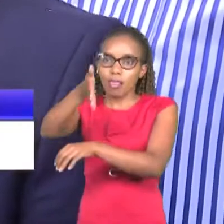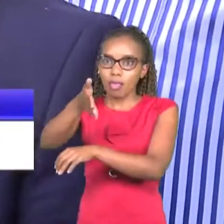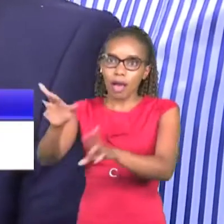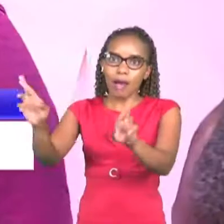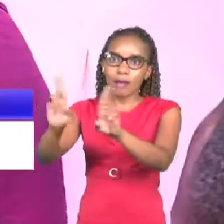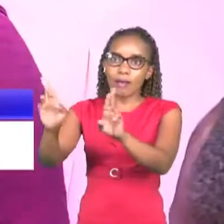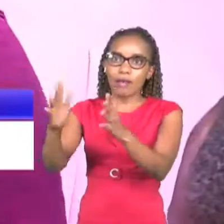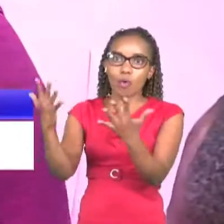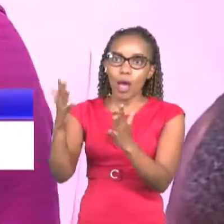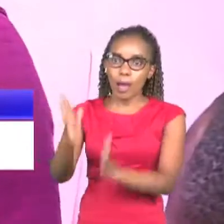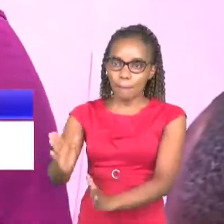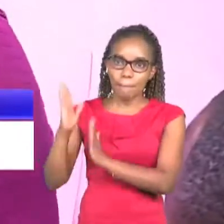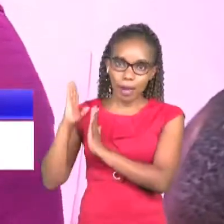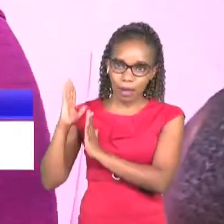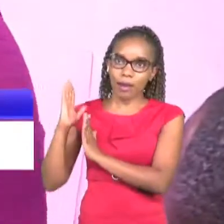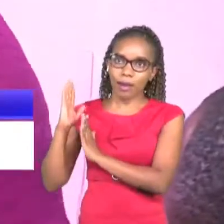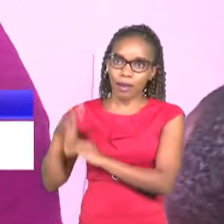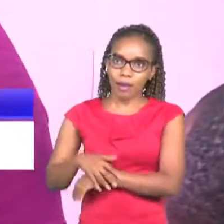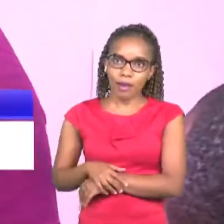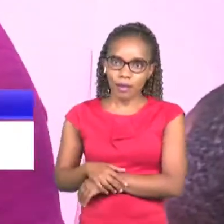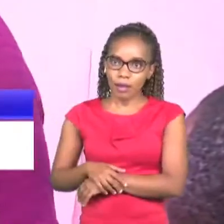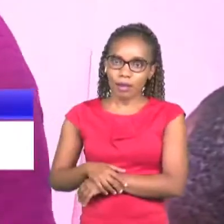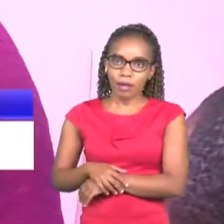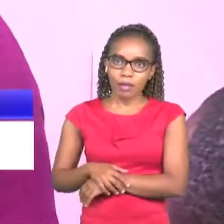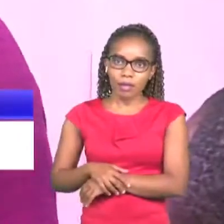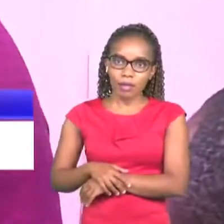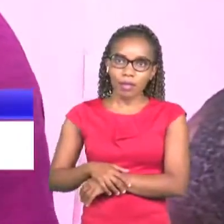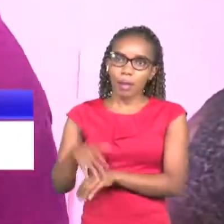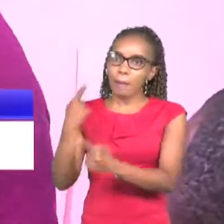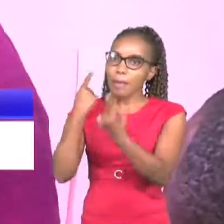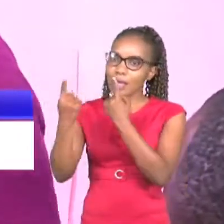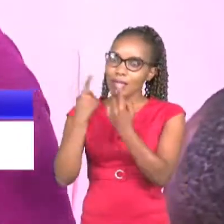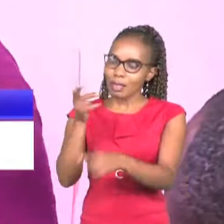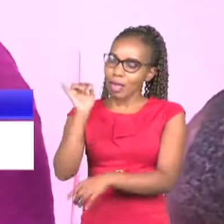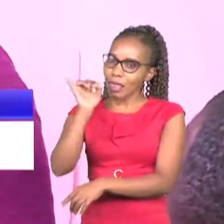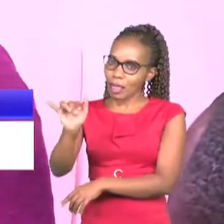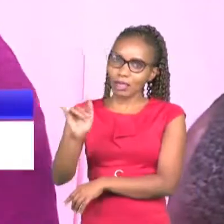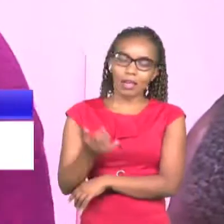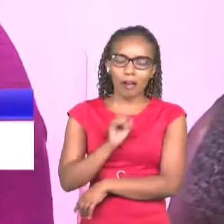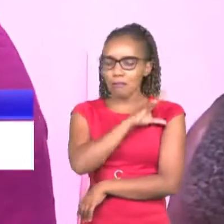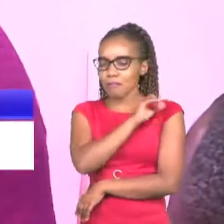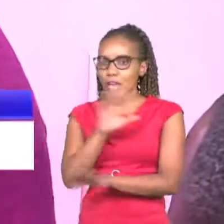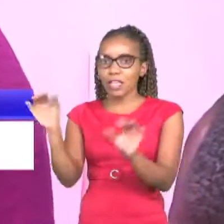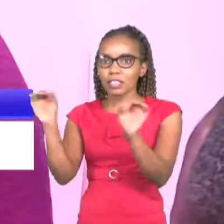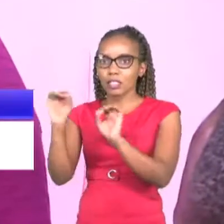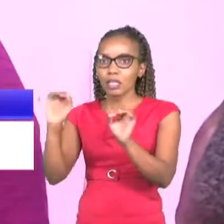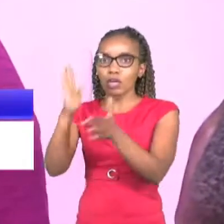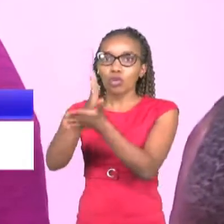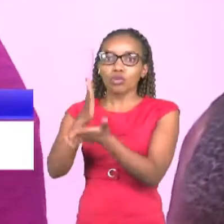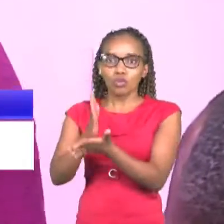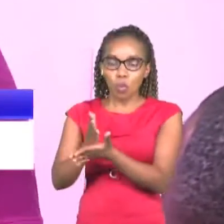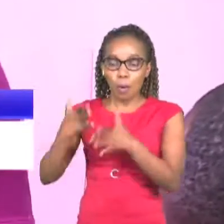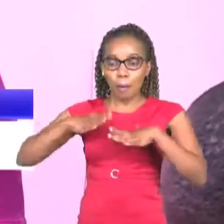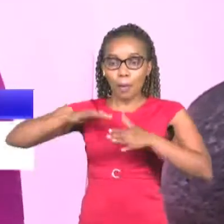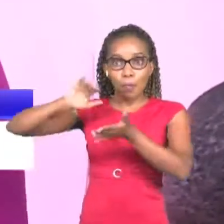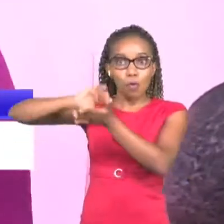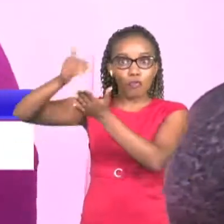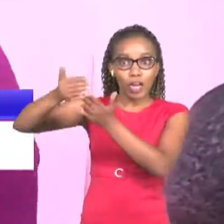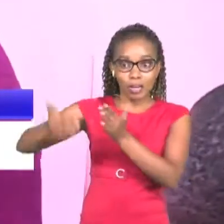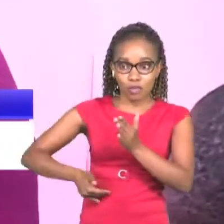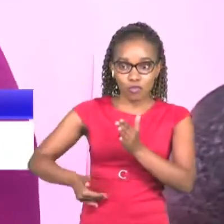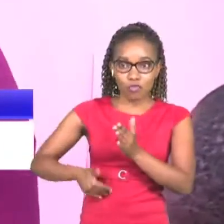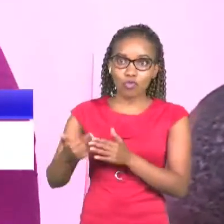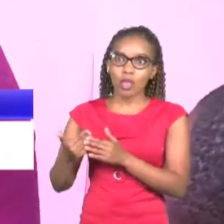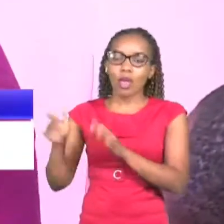Interior. It is the state that is sponsoring this violence, and I say that without any fear of contradiction. It is state-sponsored, but they want to point fingers